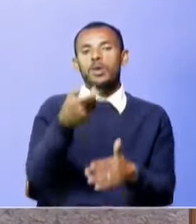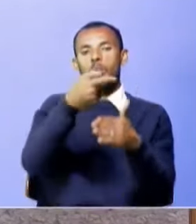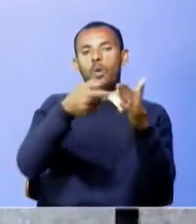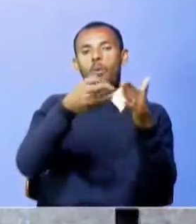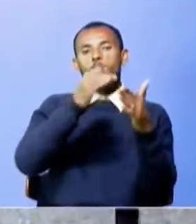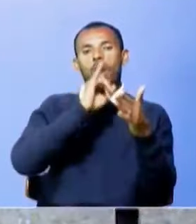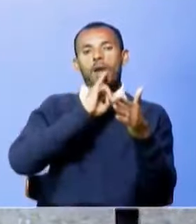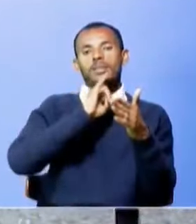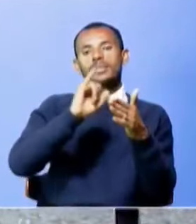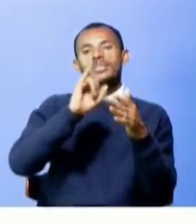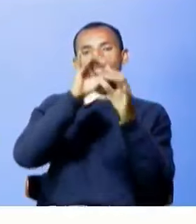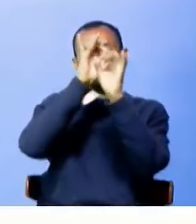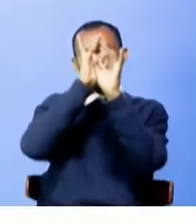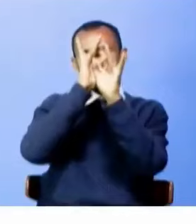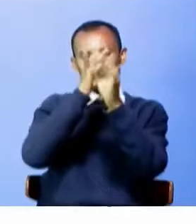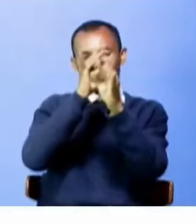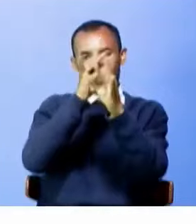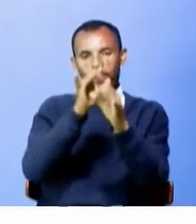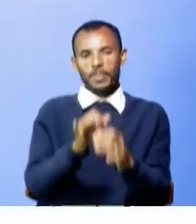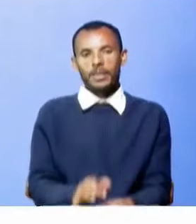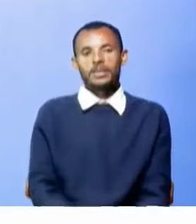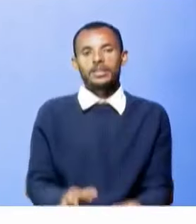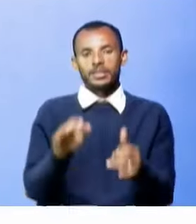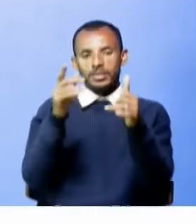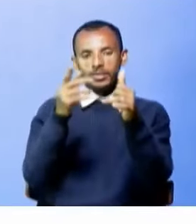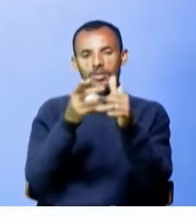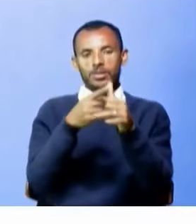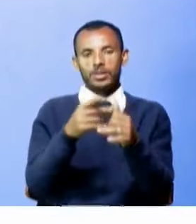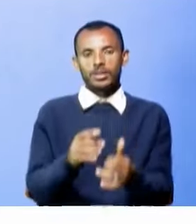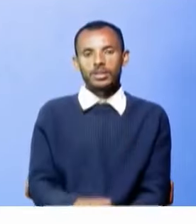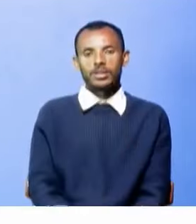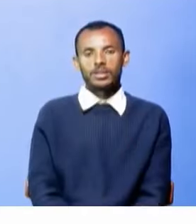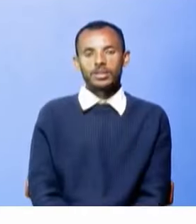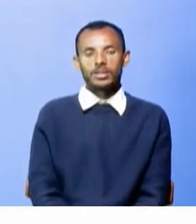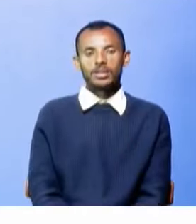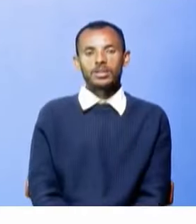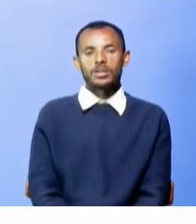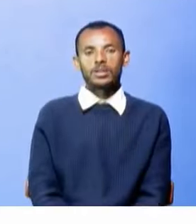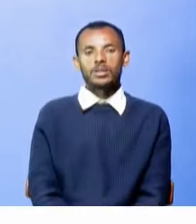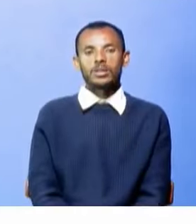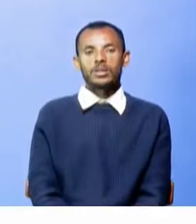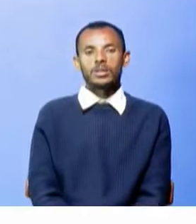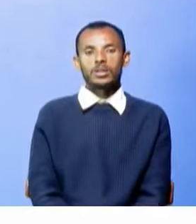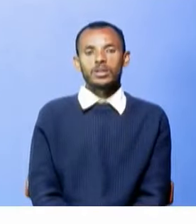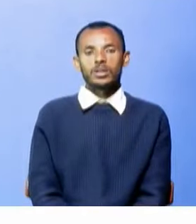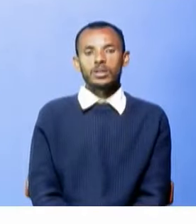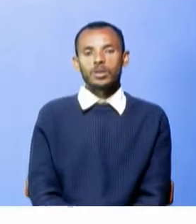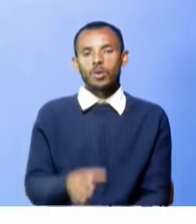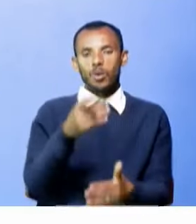is the experiment? First one is, what is